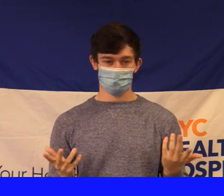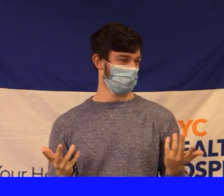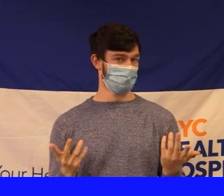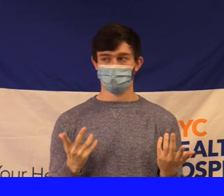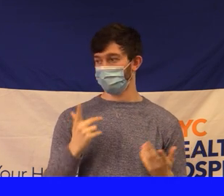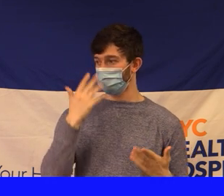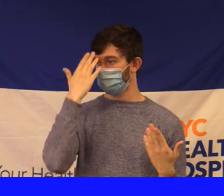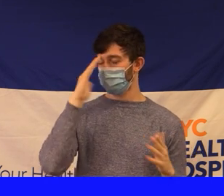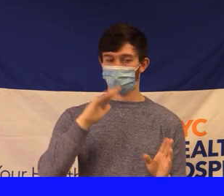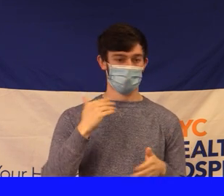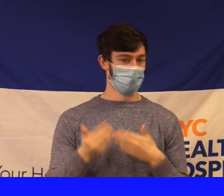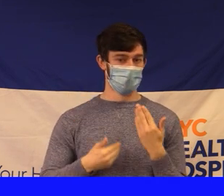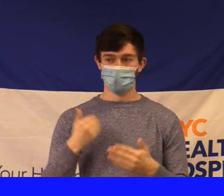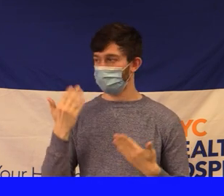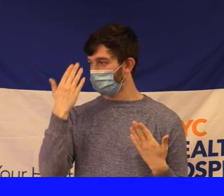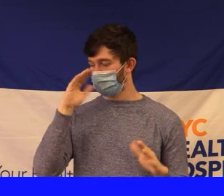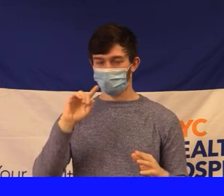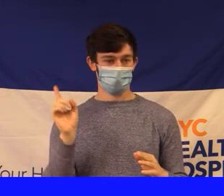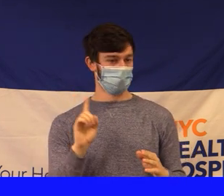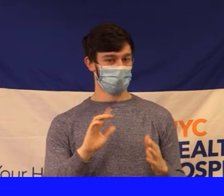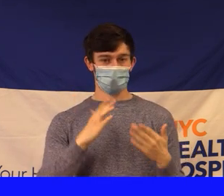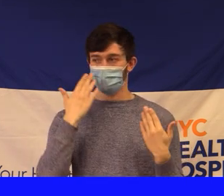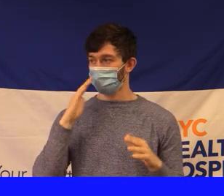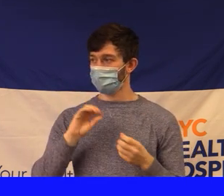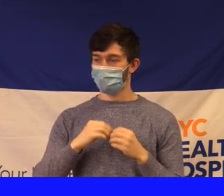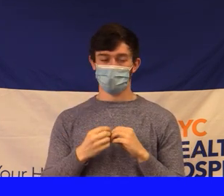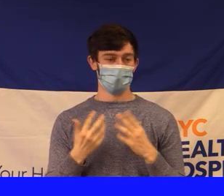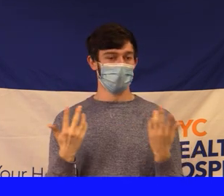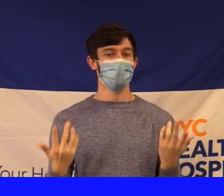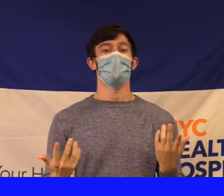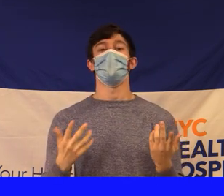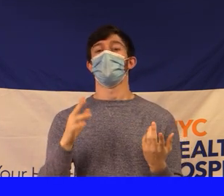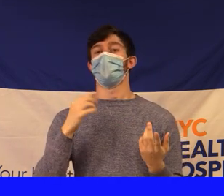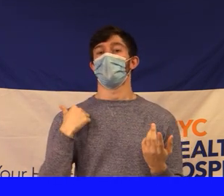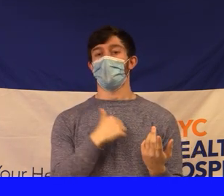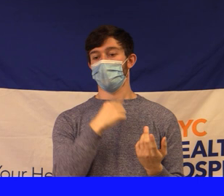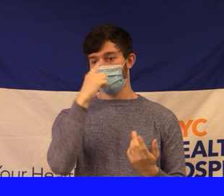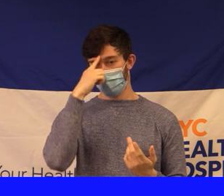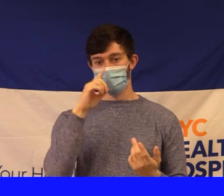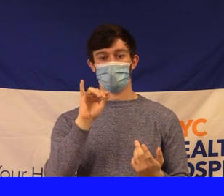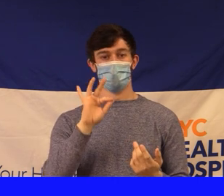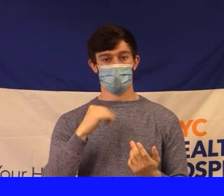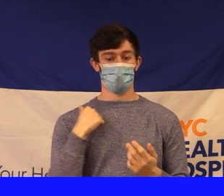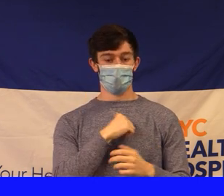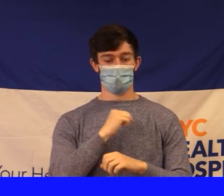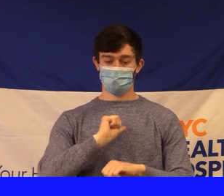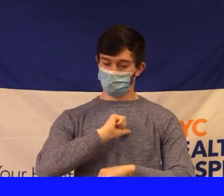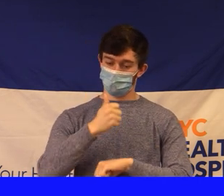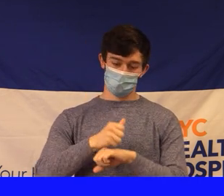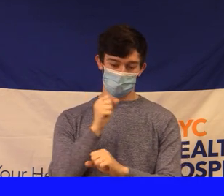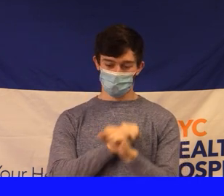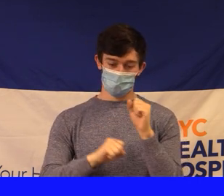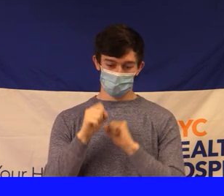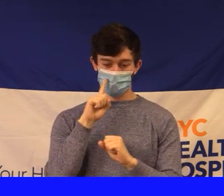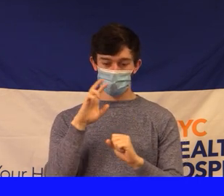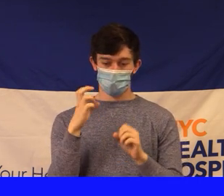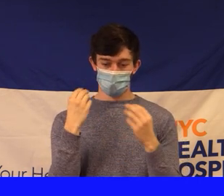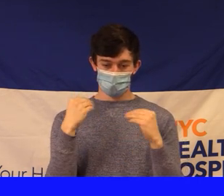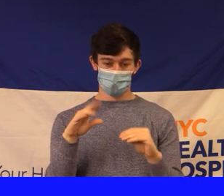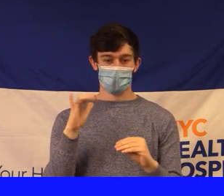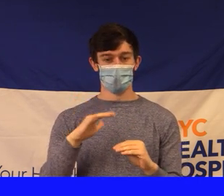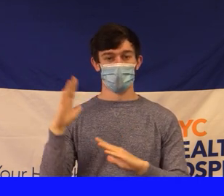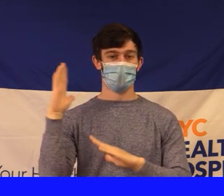And many people tend to believe that building a strategy for pharmacy is kind of at the top level